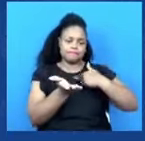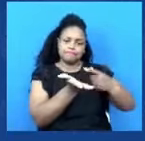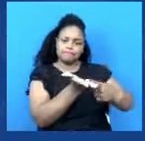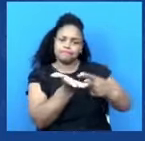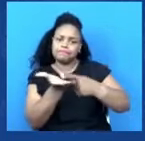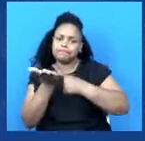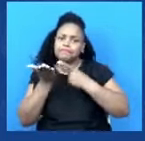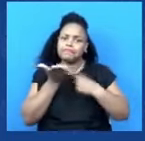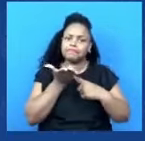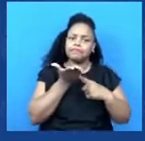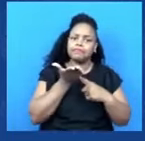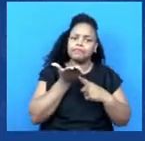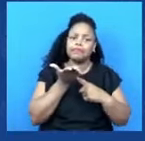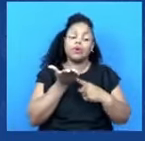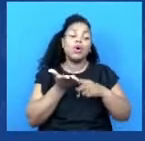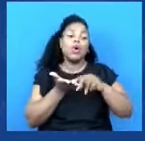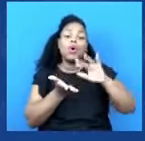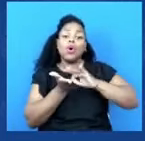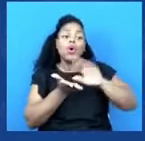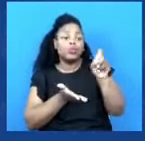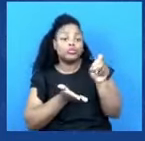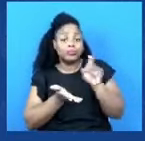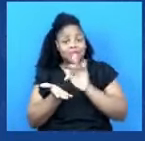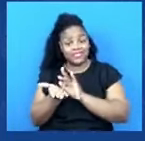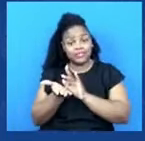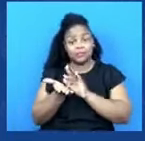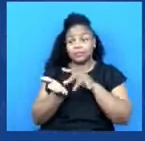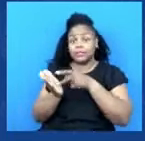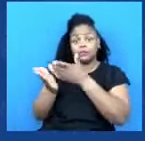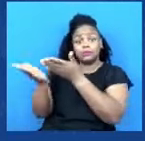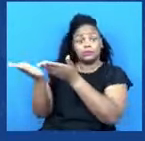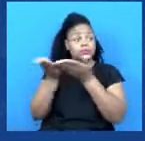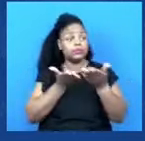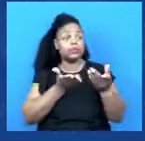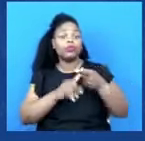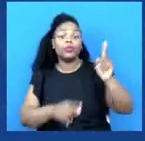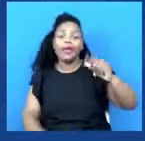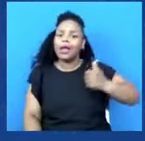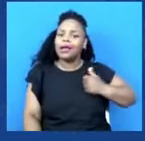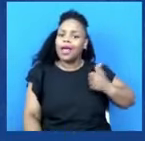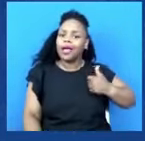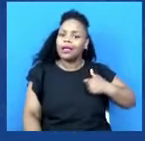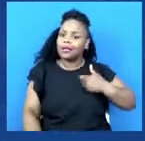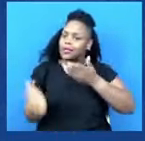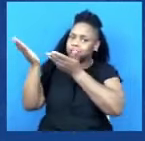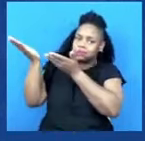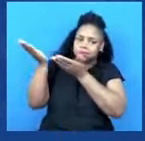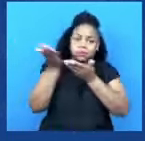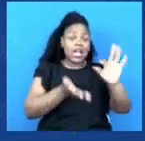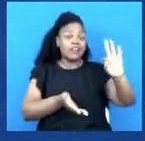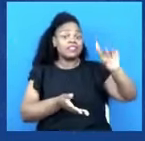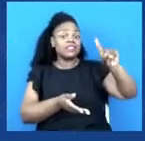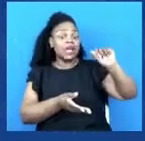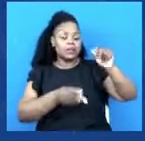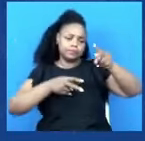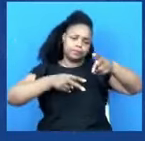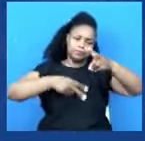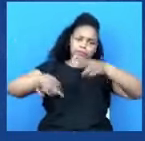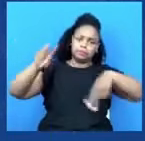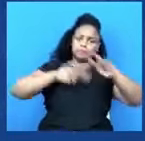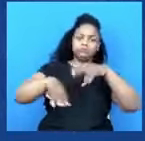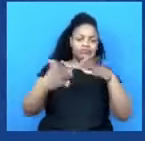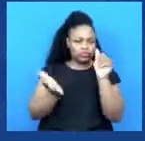Canada. These are drugs that the FDA has determined are safe, and they're going to make sure the drugs get to the